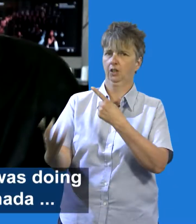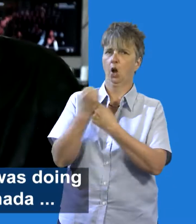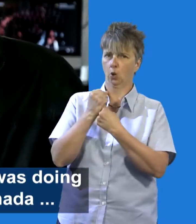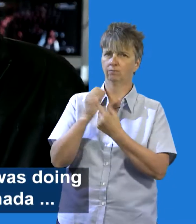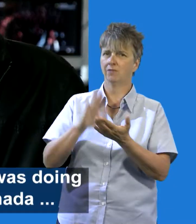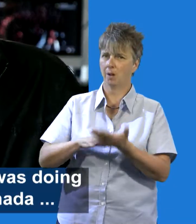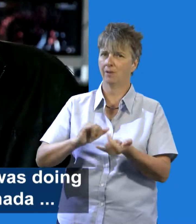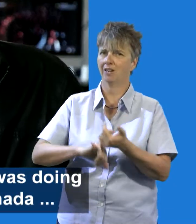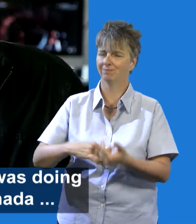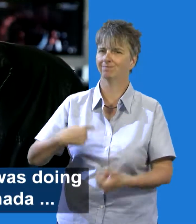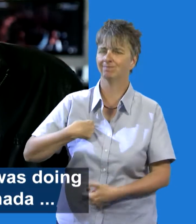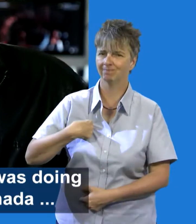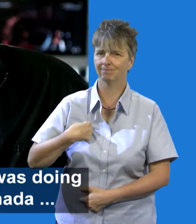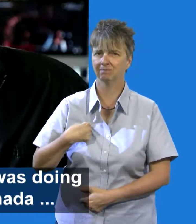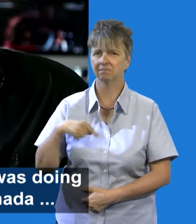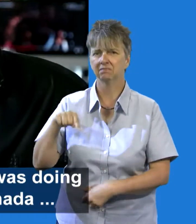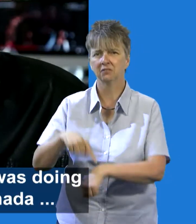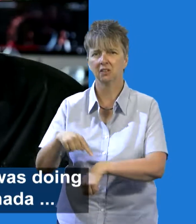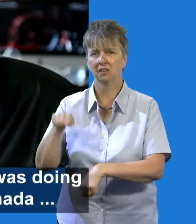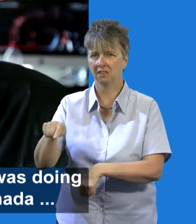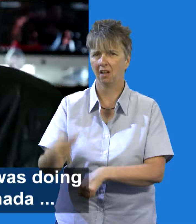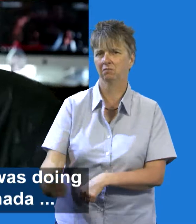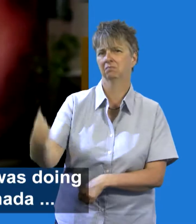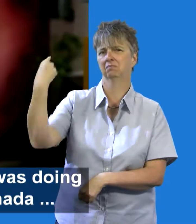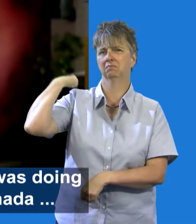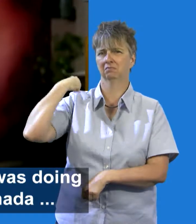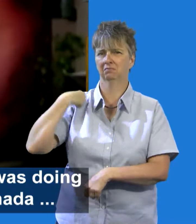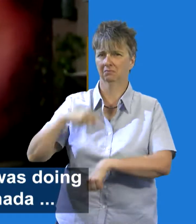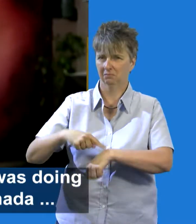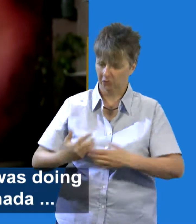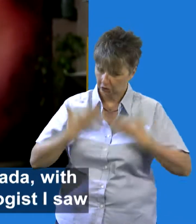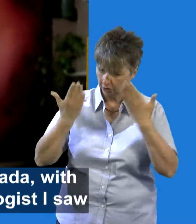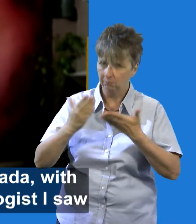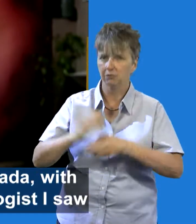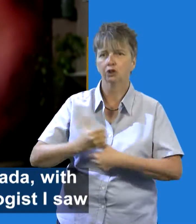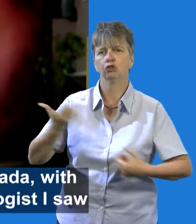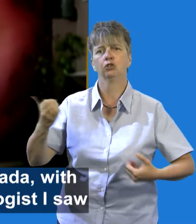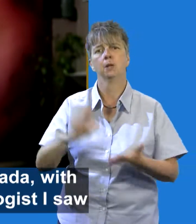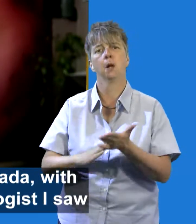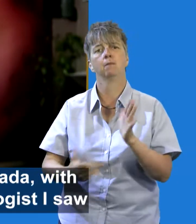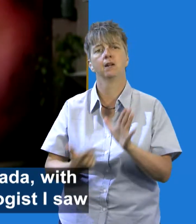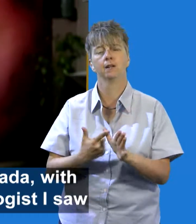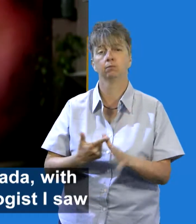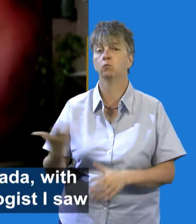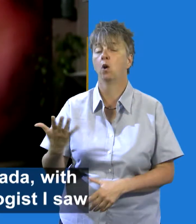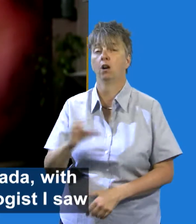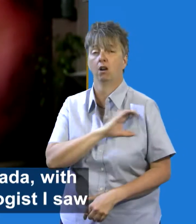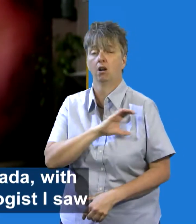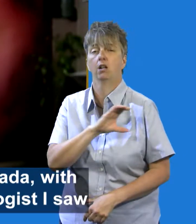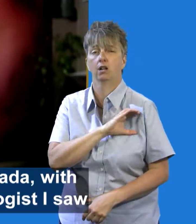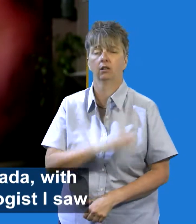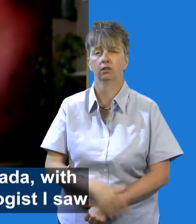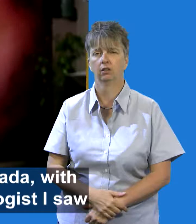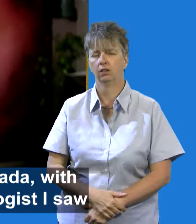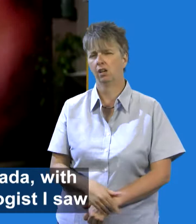But when I was diagnosed with MS, I was doing a master's degree. I was in Canada. Oh, I had an appalling time in